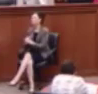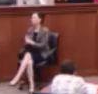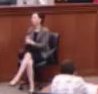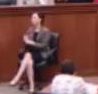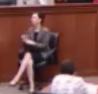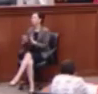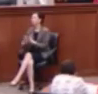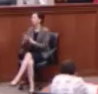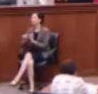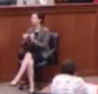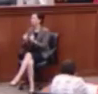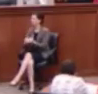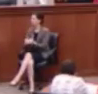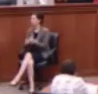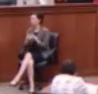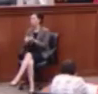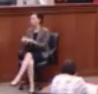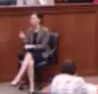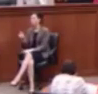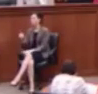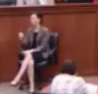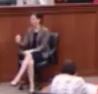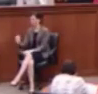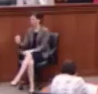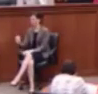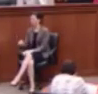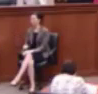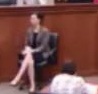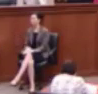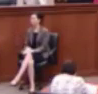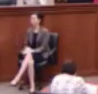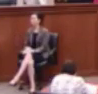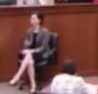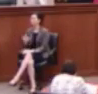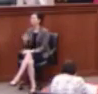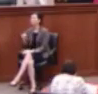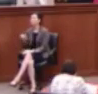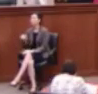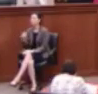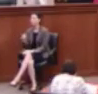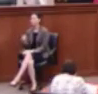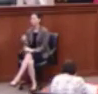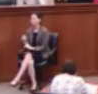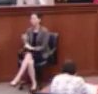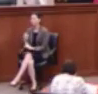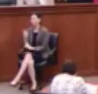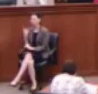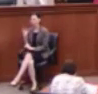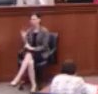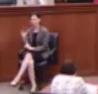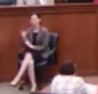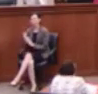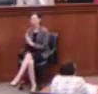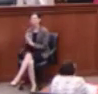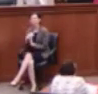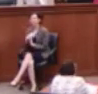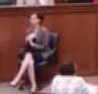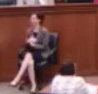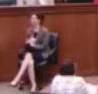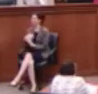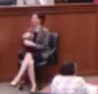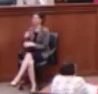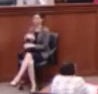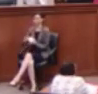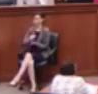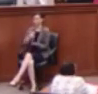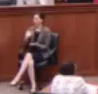Development Association, and of course DOE. The only thing that I would like to see is I wish there were scholarships for